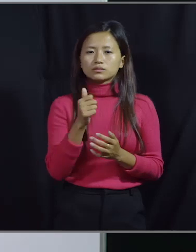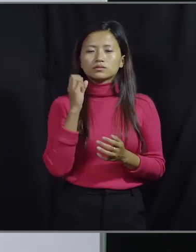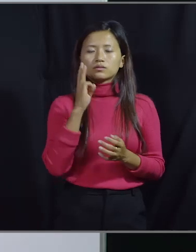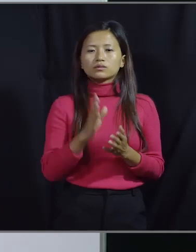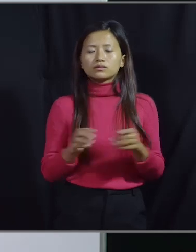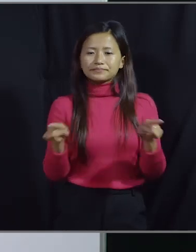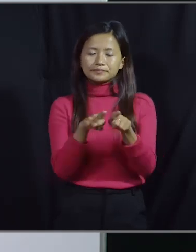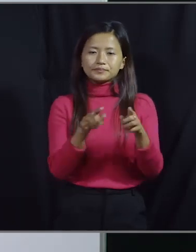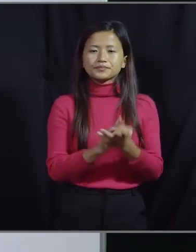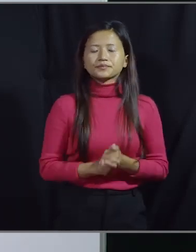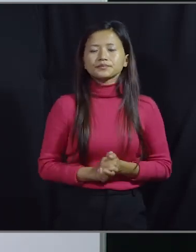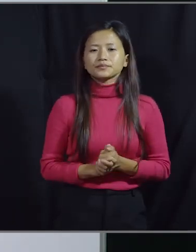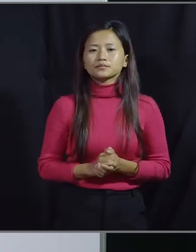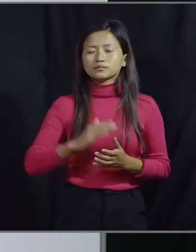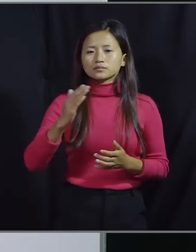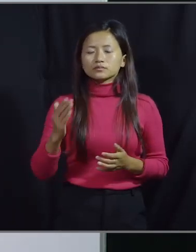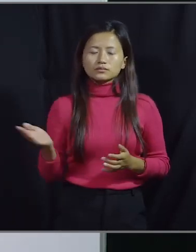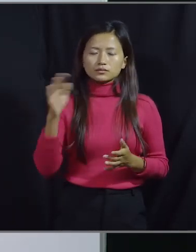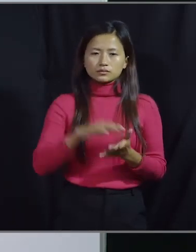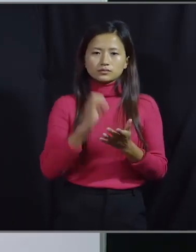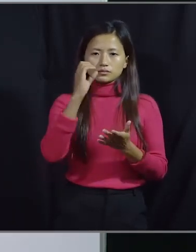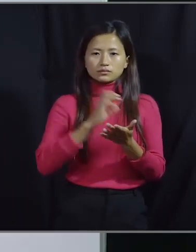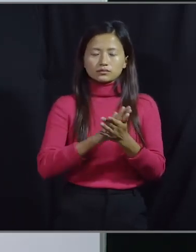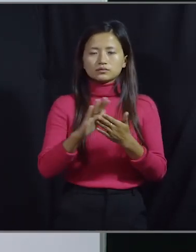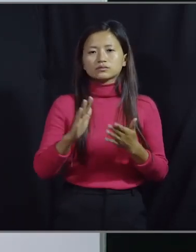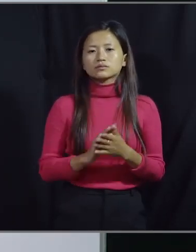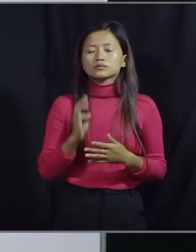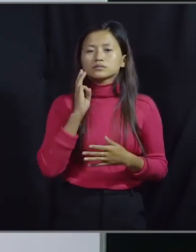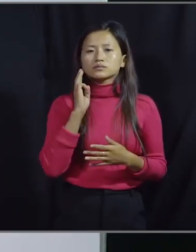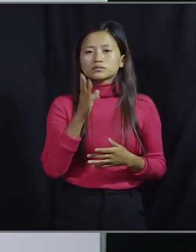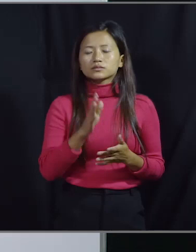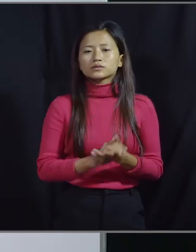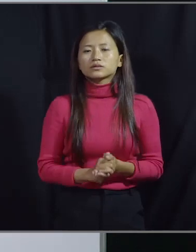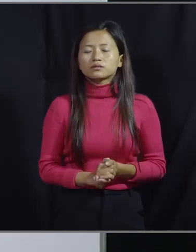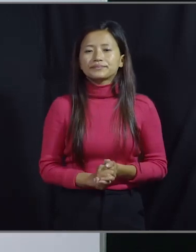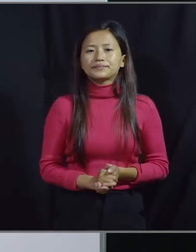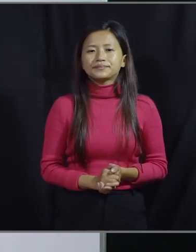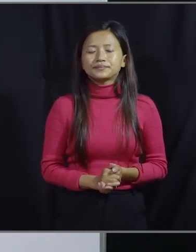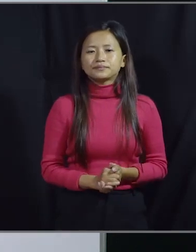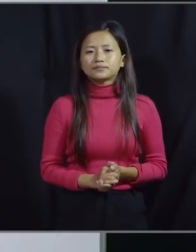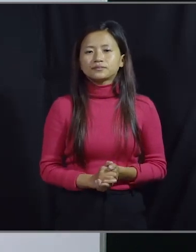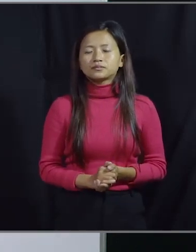well. So in the coming chapters, we will this